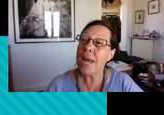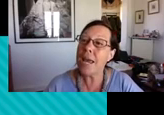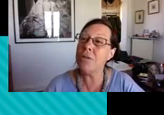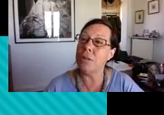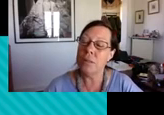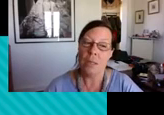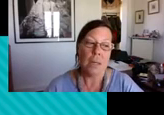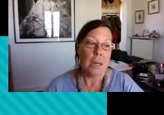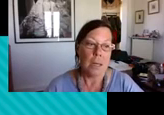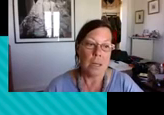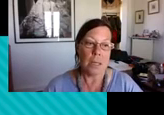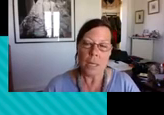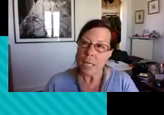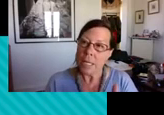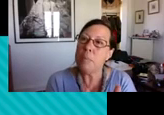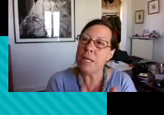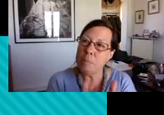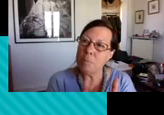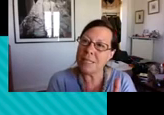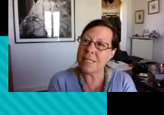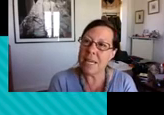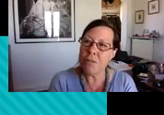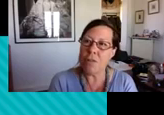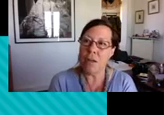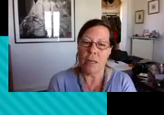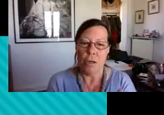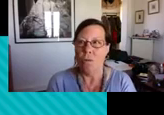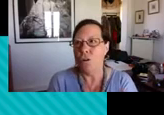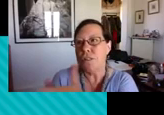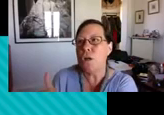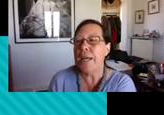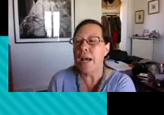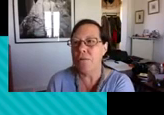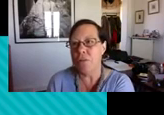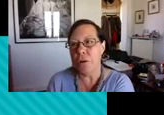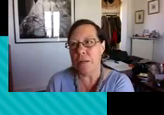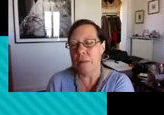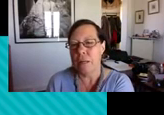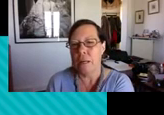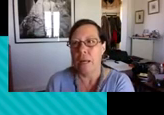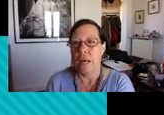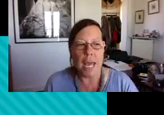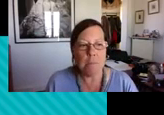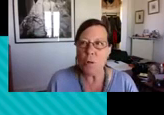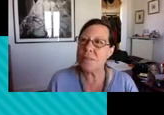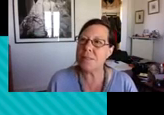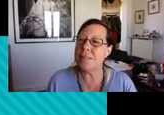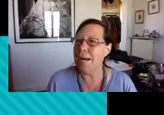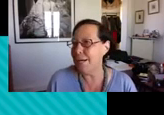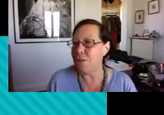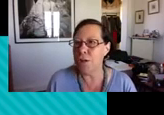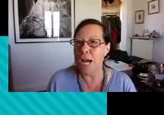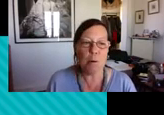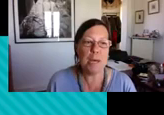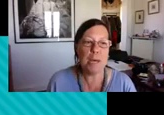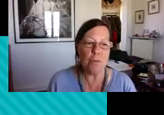how to handle keeping the public safe versus going out and voting. And most societies